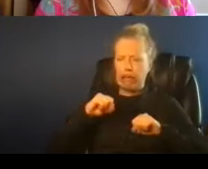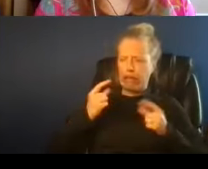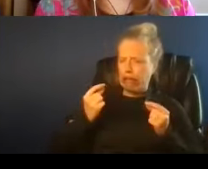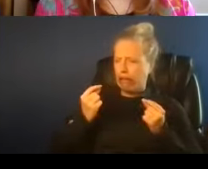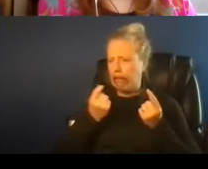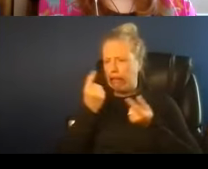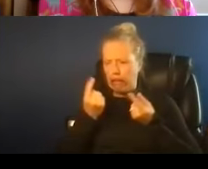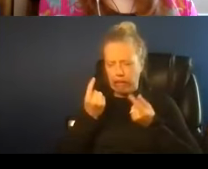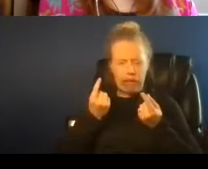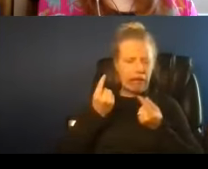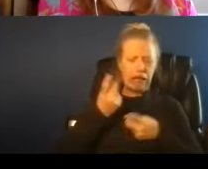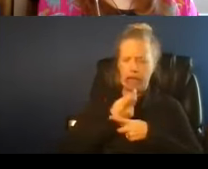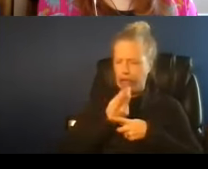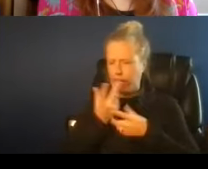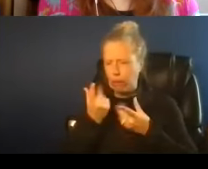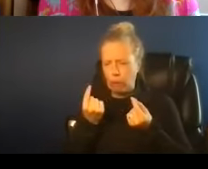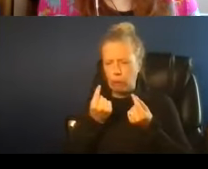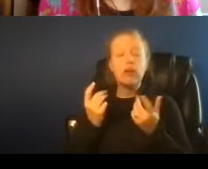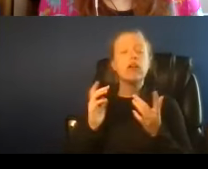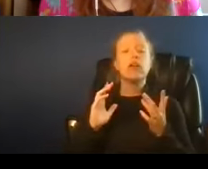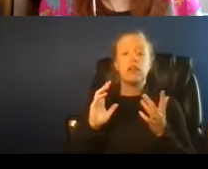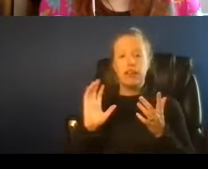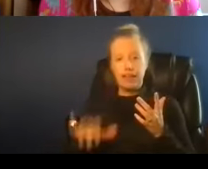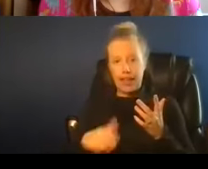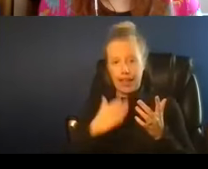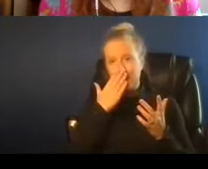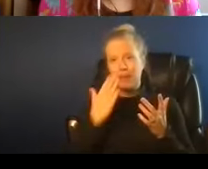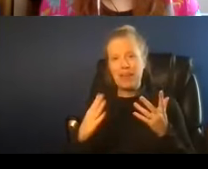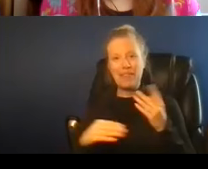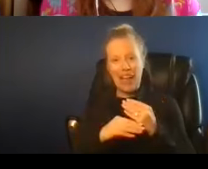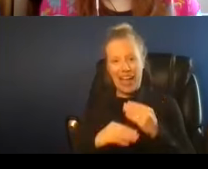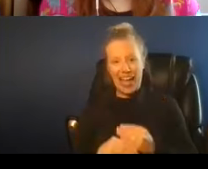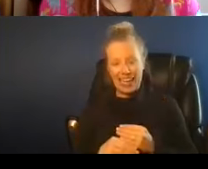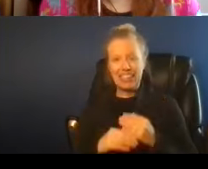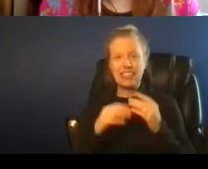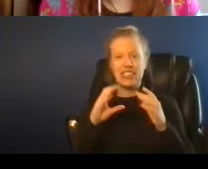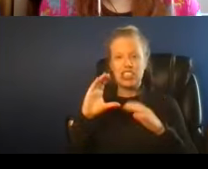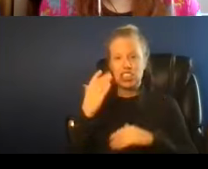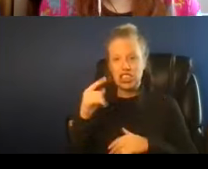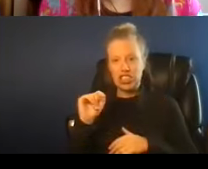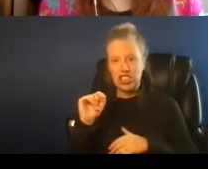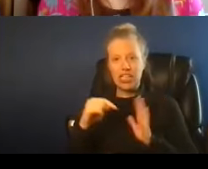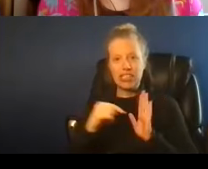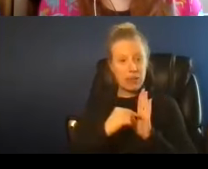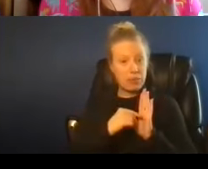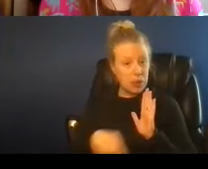out what's next. So thank you for adding in the chat signs that you might need